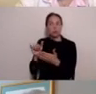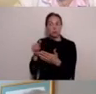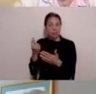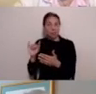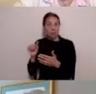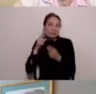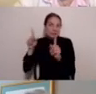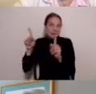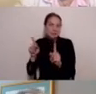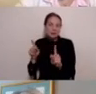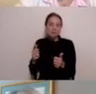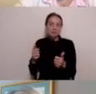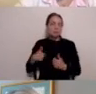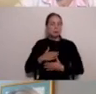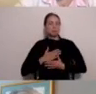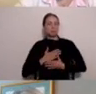slide.